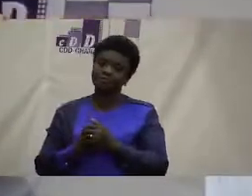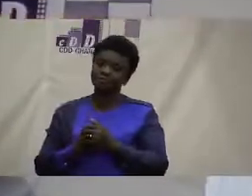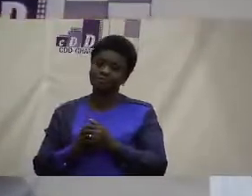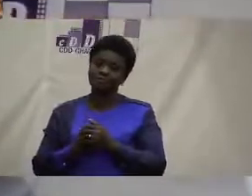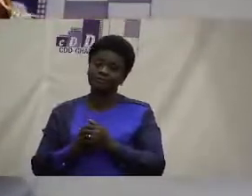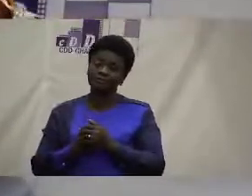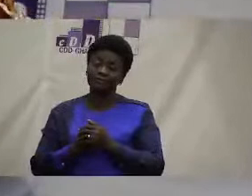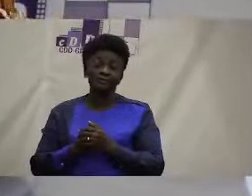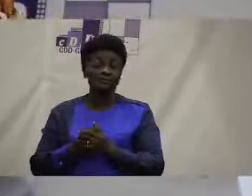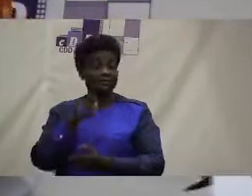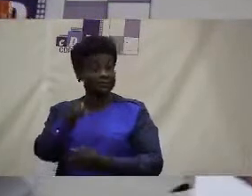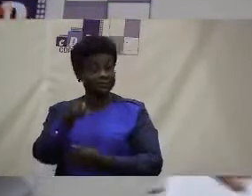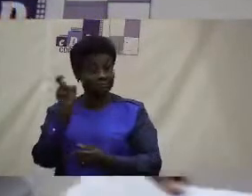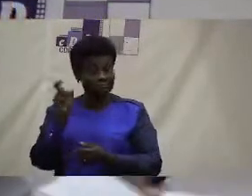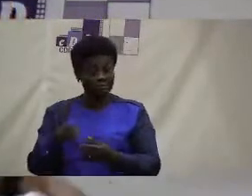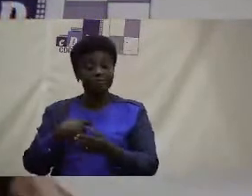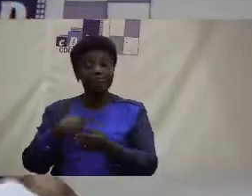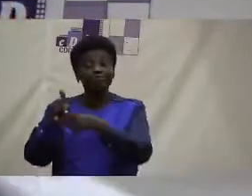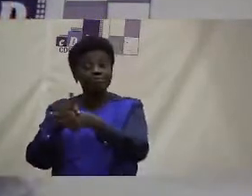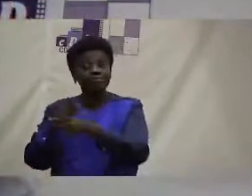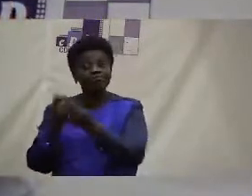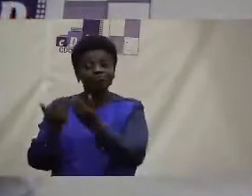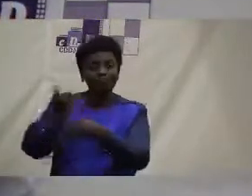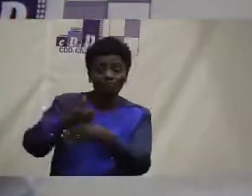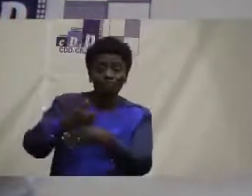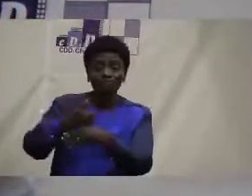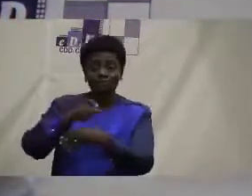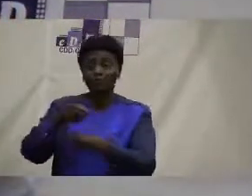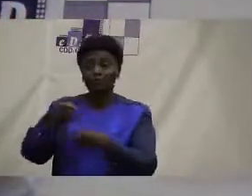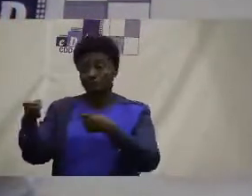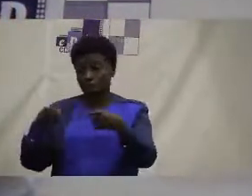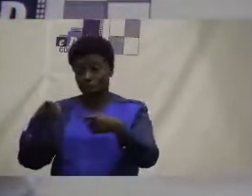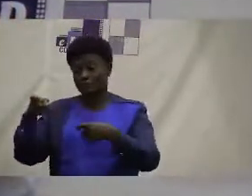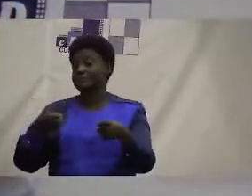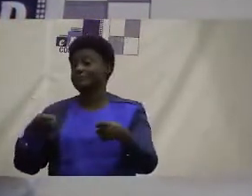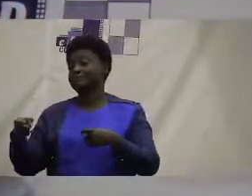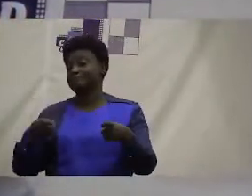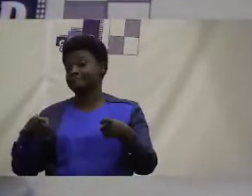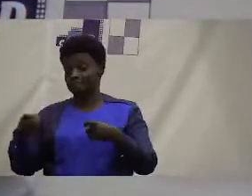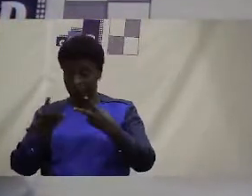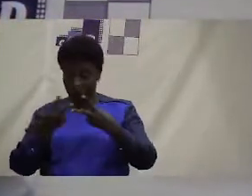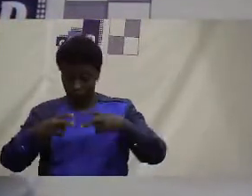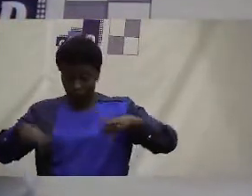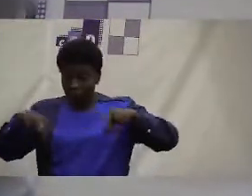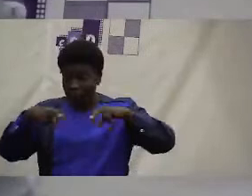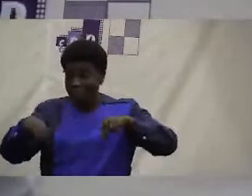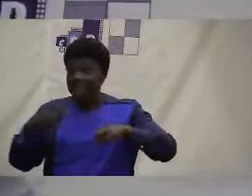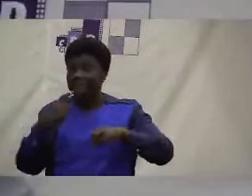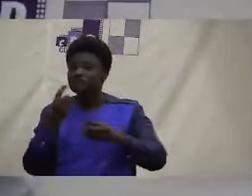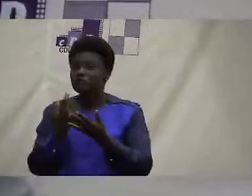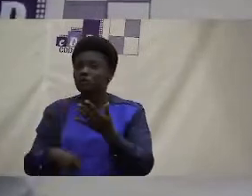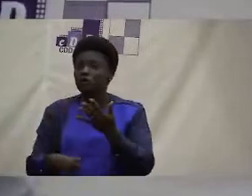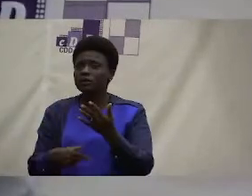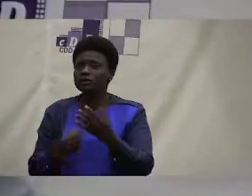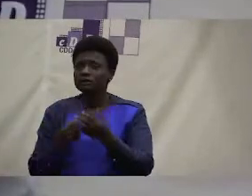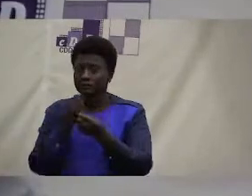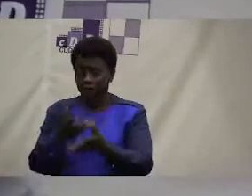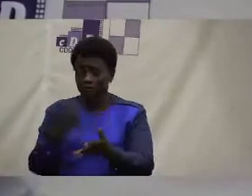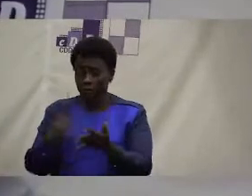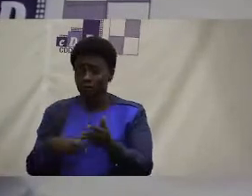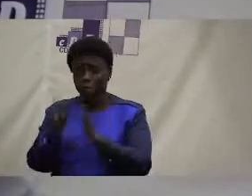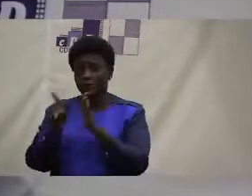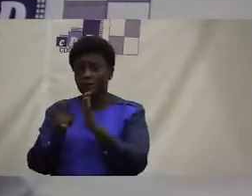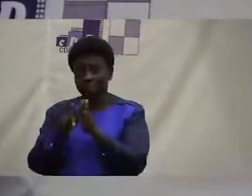research and practice to promote good governance. Their research should actually be made available to inform policy direction of